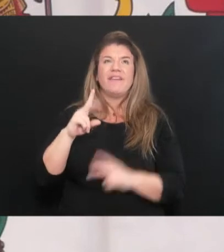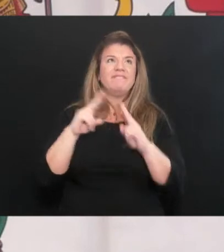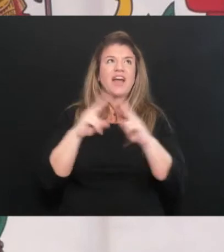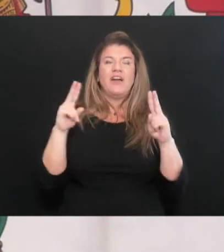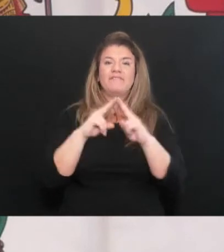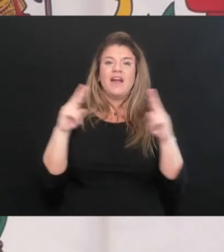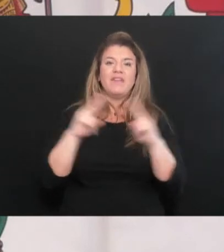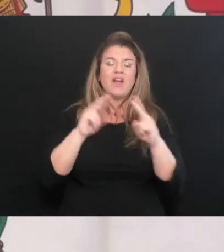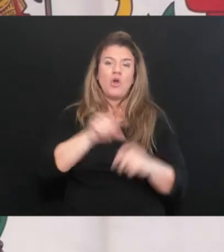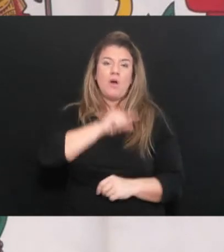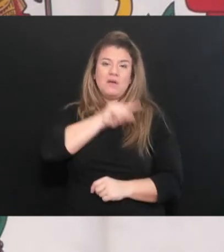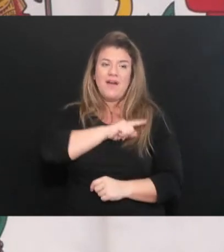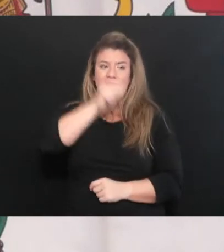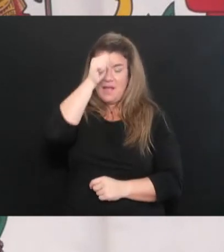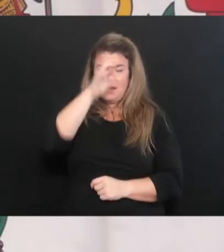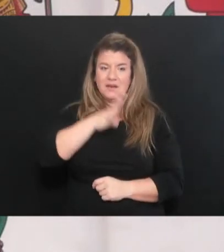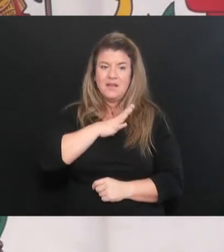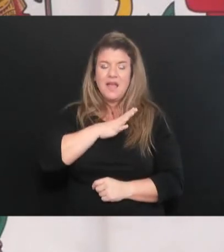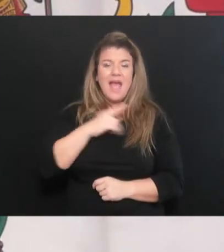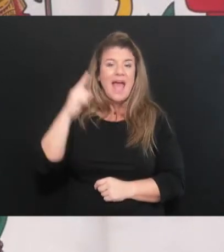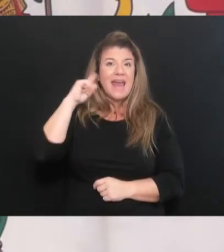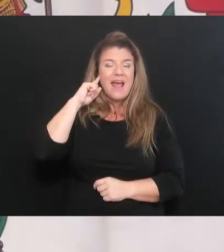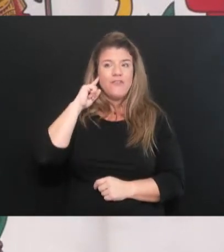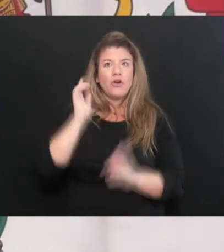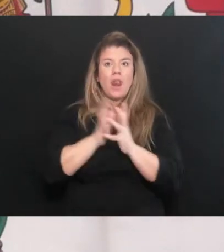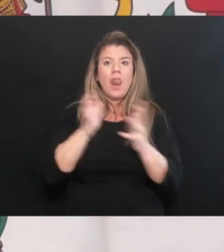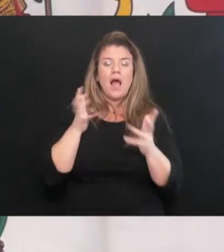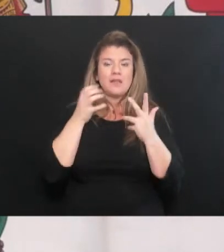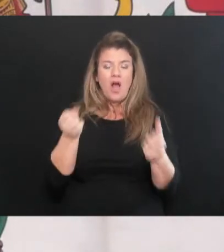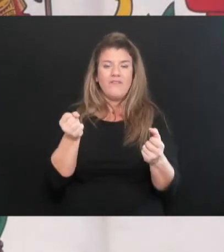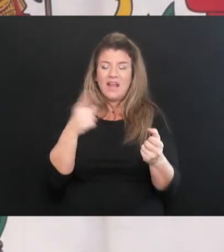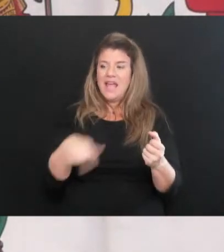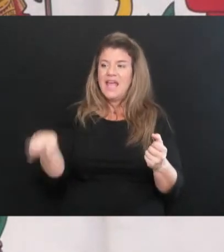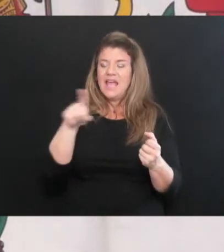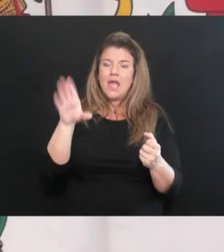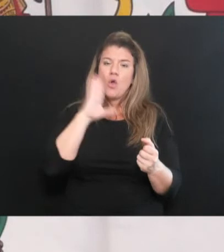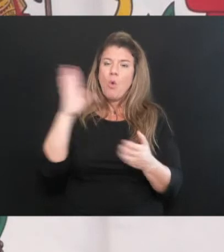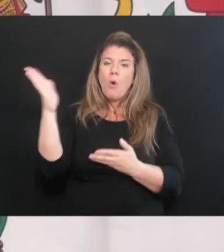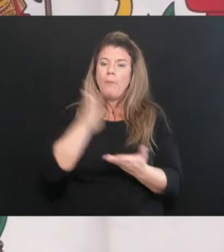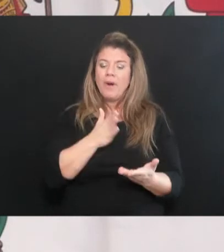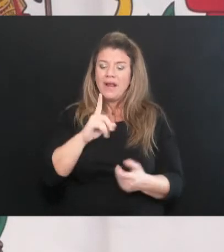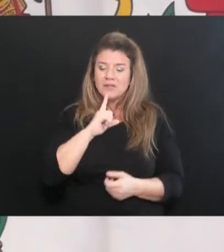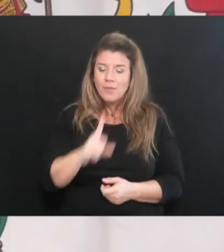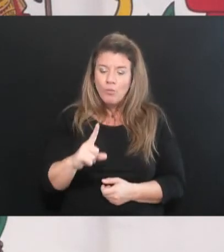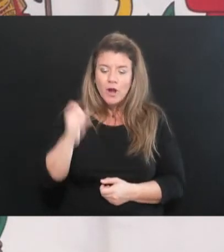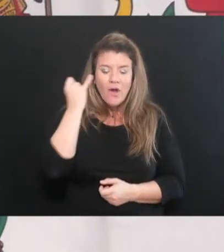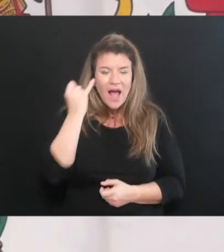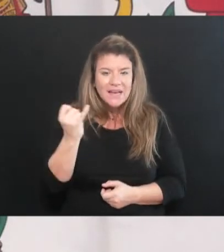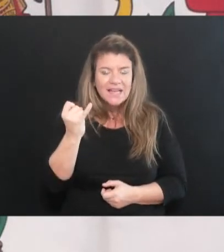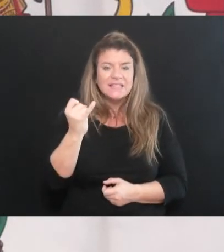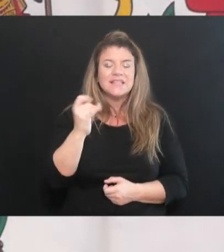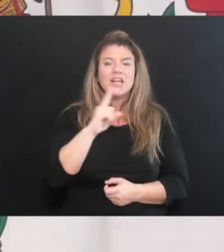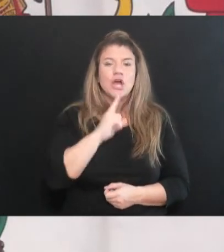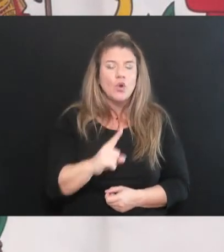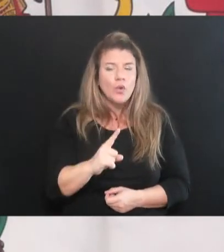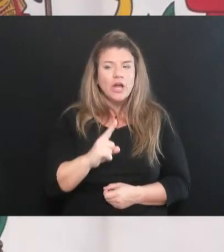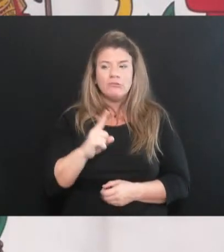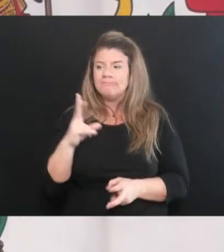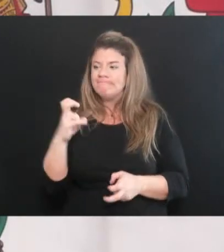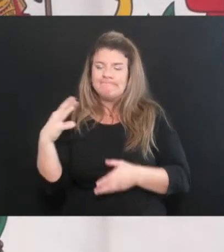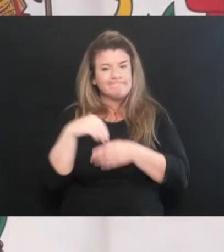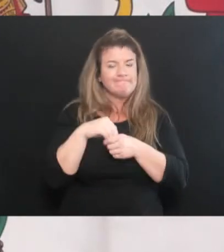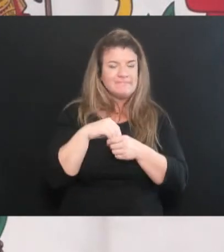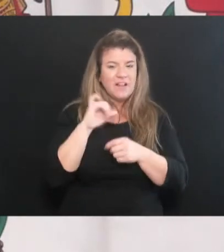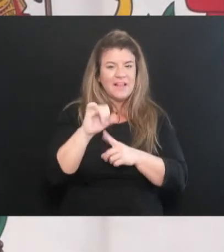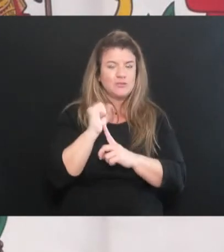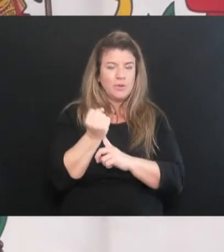very qualified man, and I'm really confident he's going to bring some real ideas and real juice to the